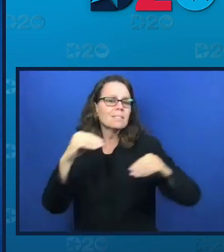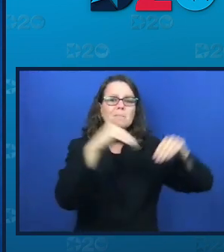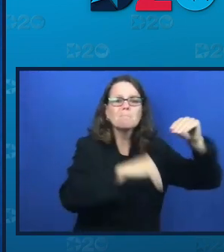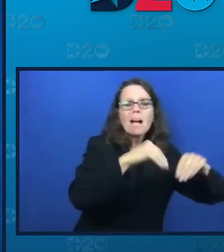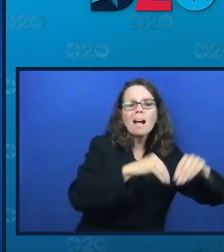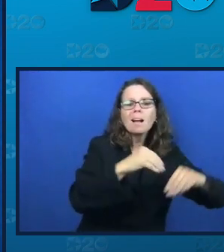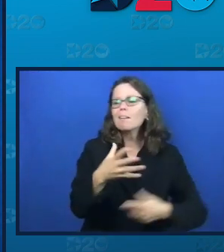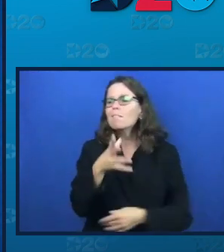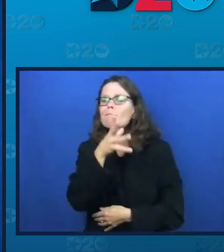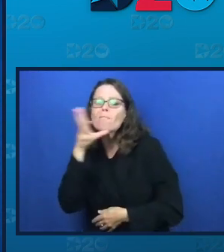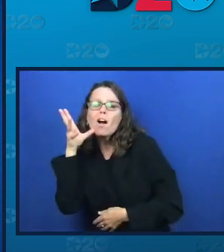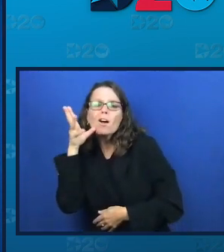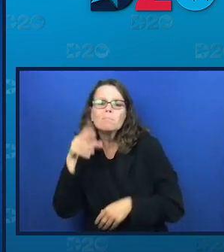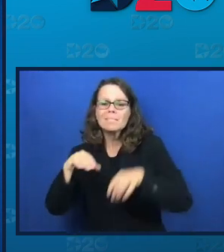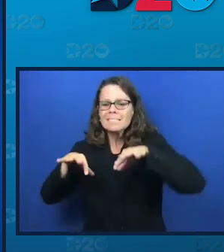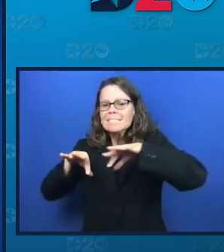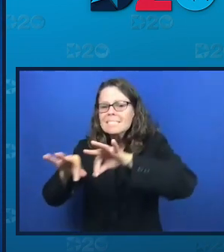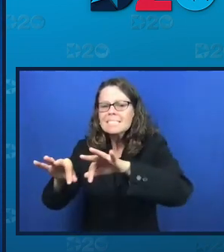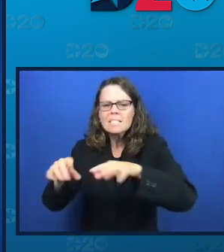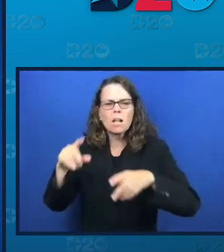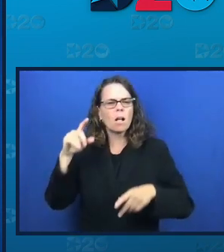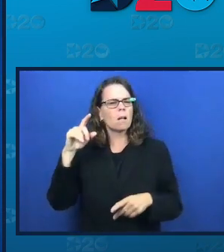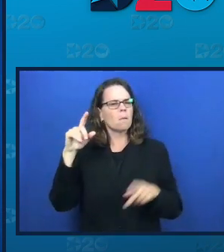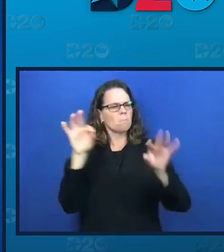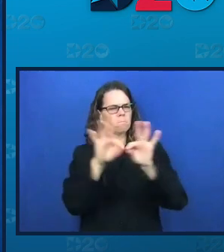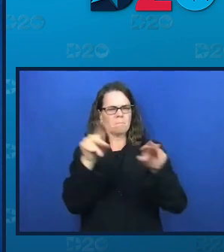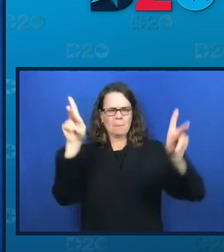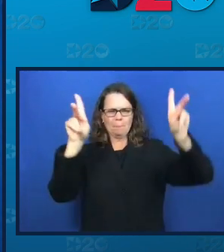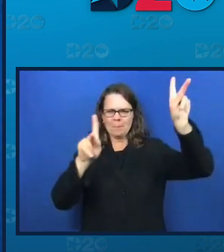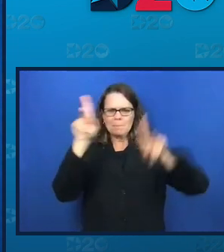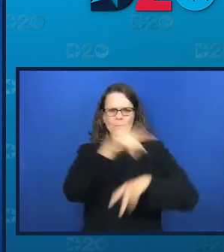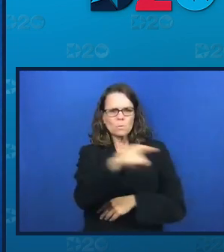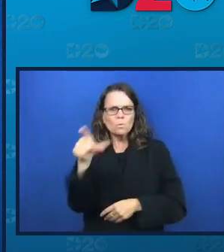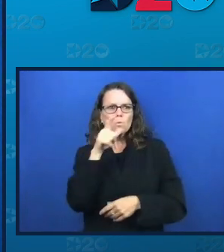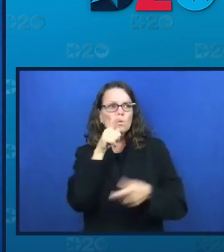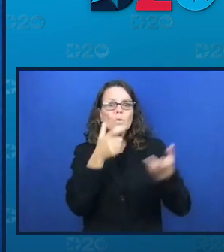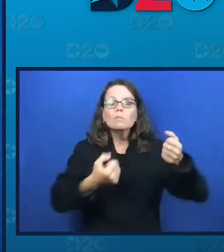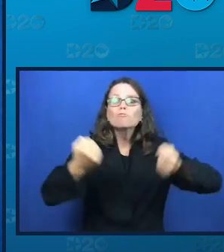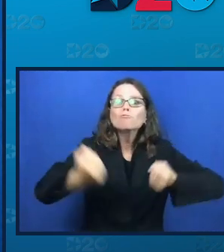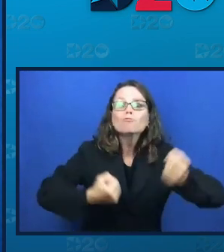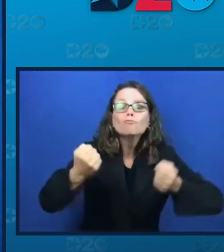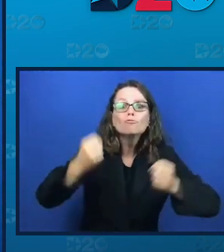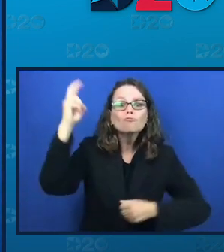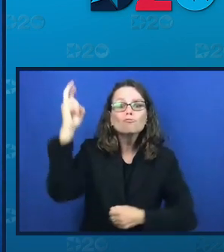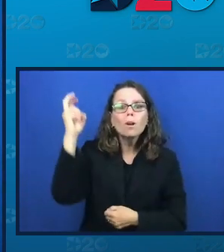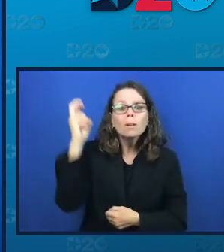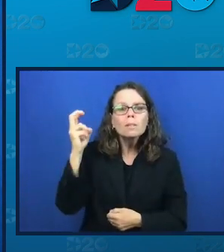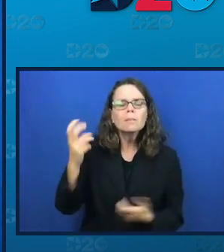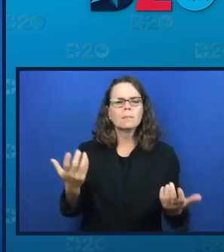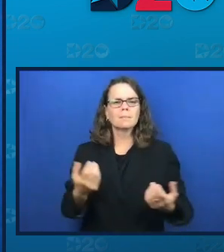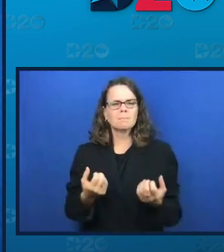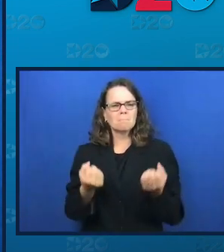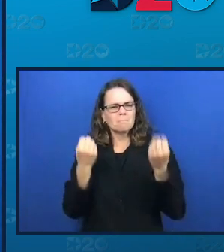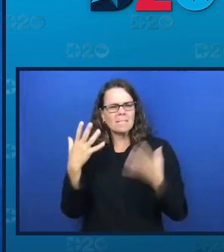deliver, whose hands are thick with calluses, like my granddad's were, who lifted